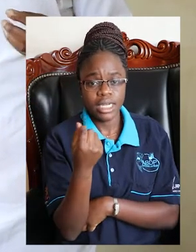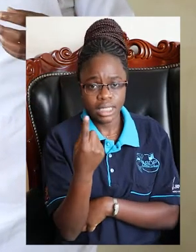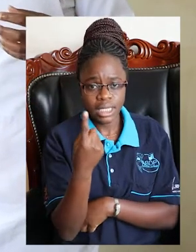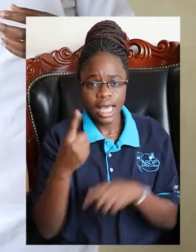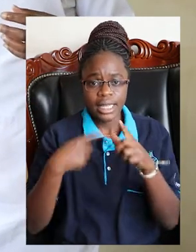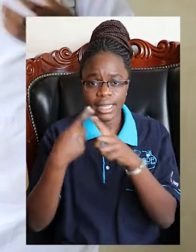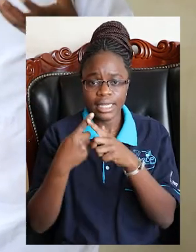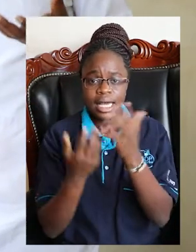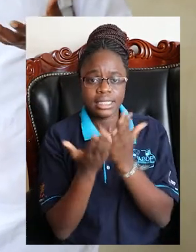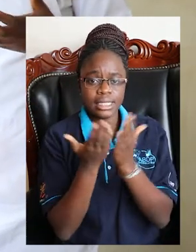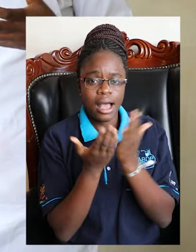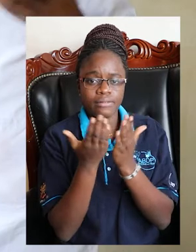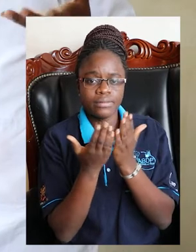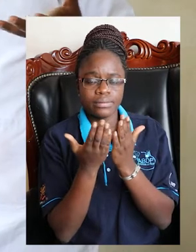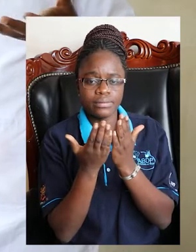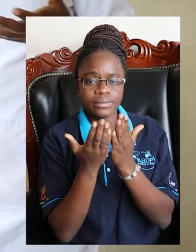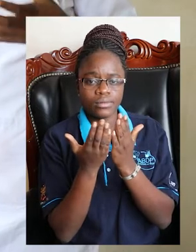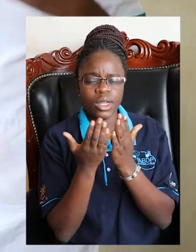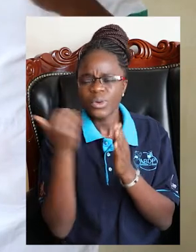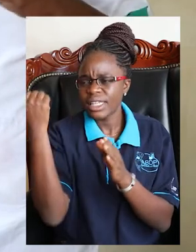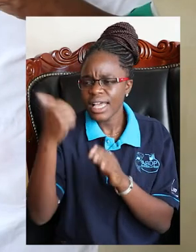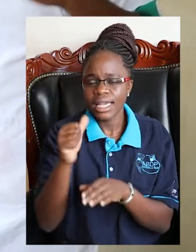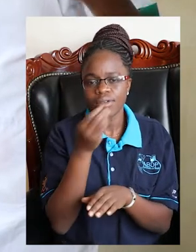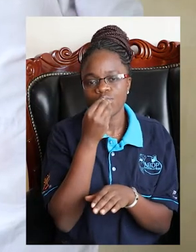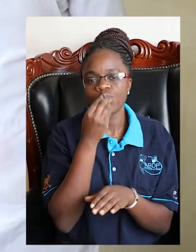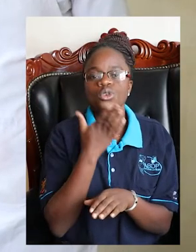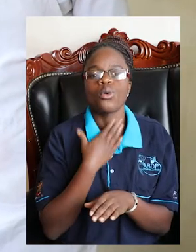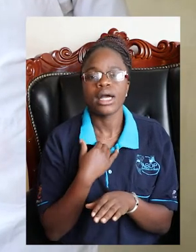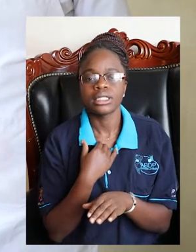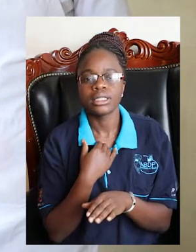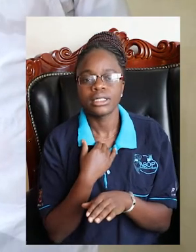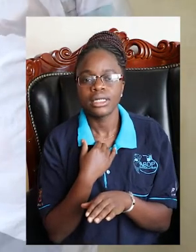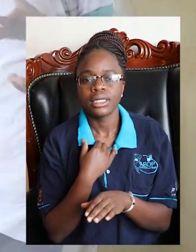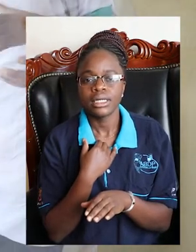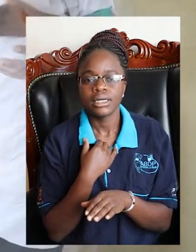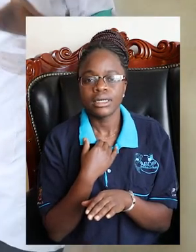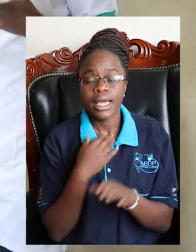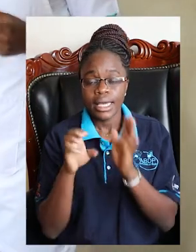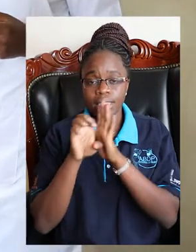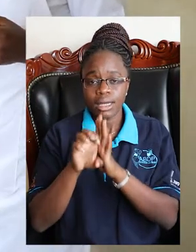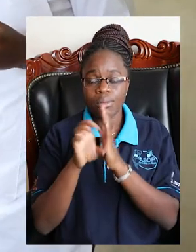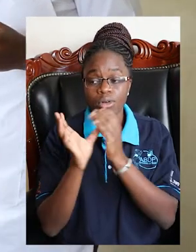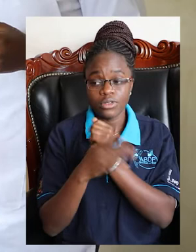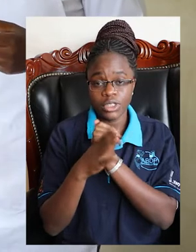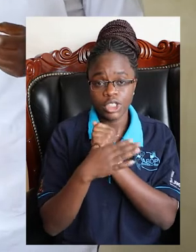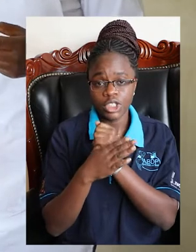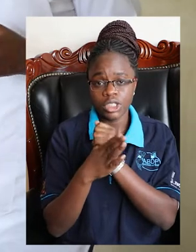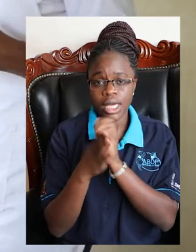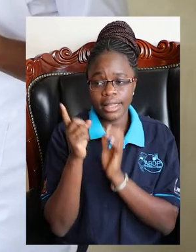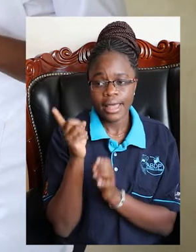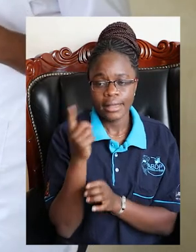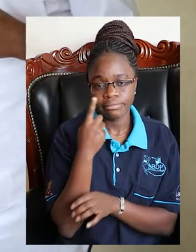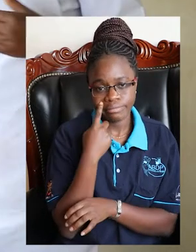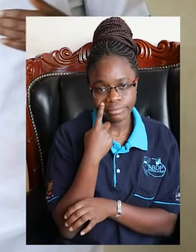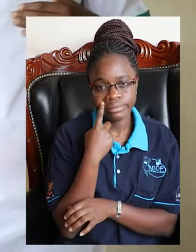five minutes, and you serve it hot for with any other starch that you want to serve it with. So for fish sambusas, we were